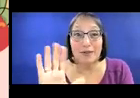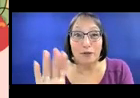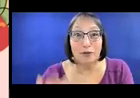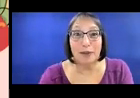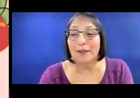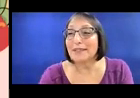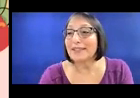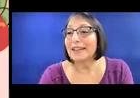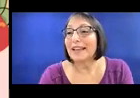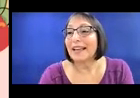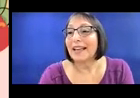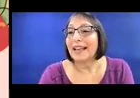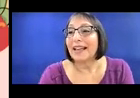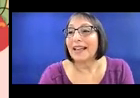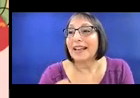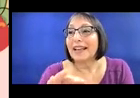there's no virtual backgrounds.